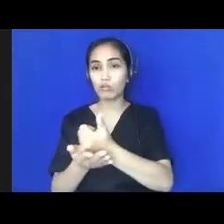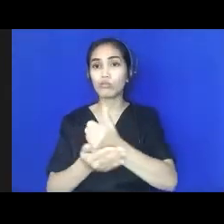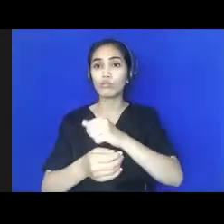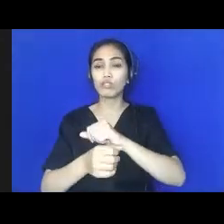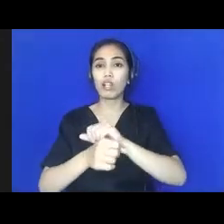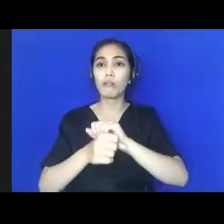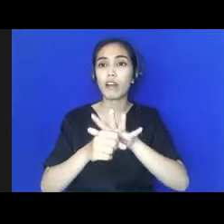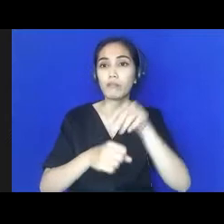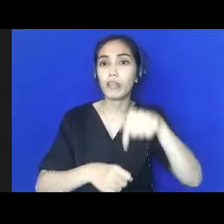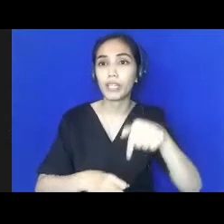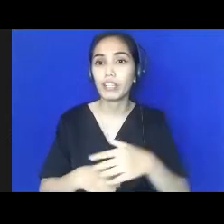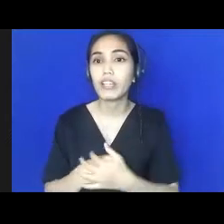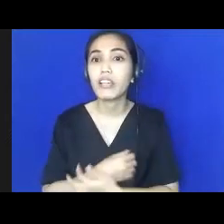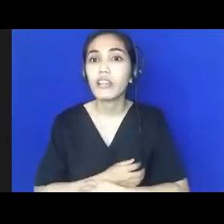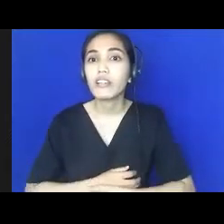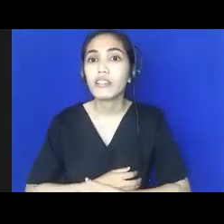Next slide, please.